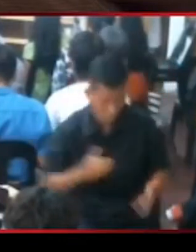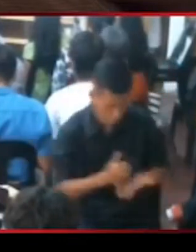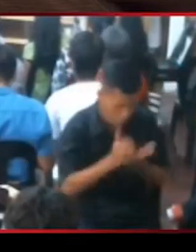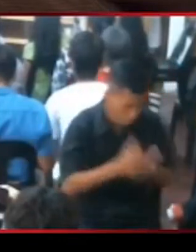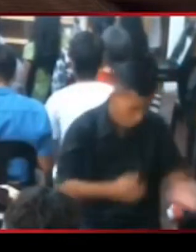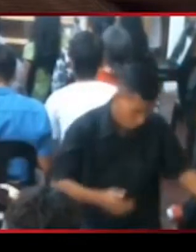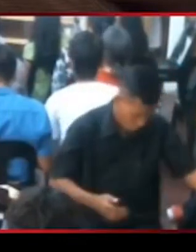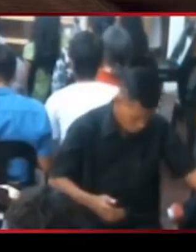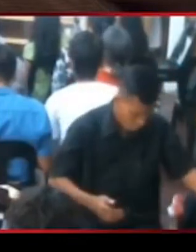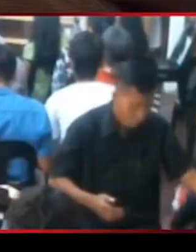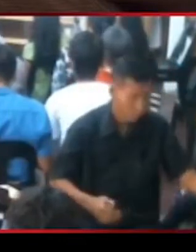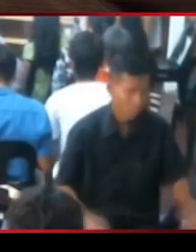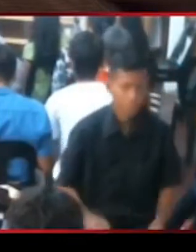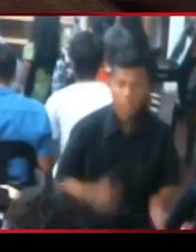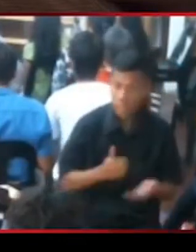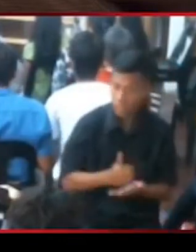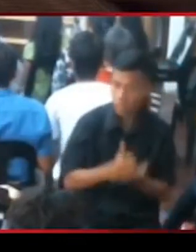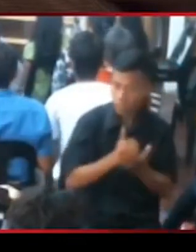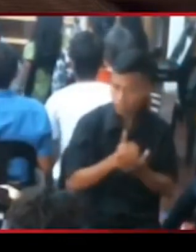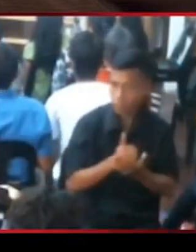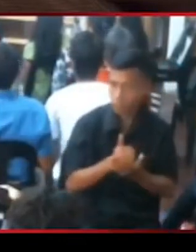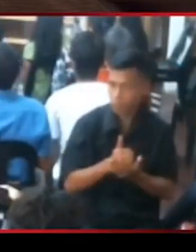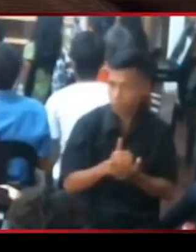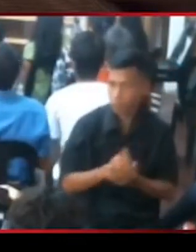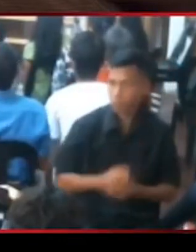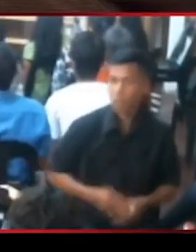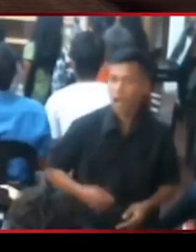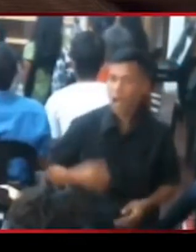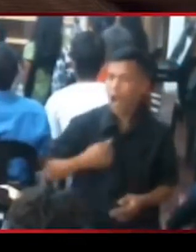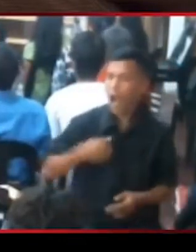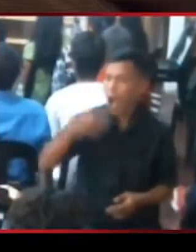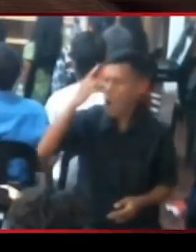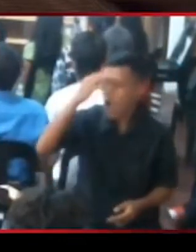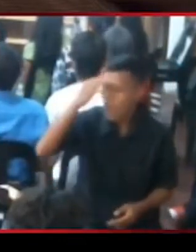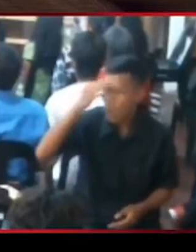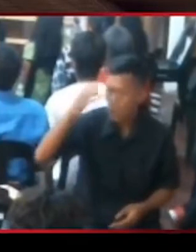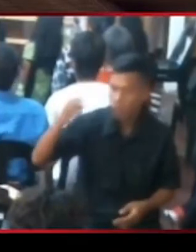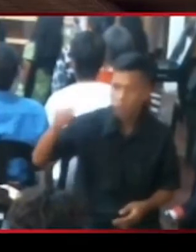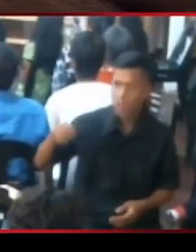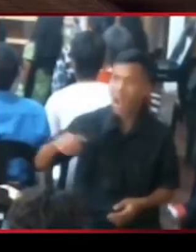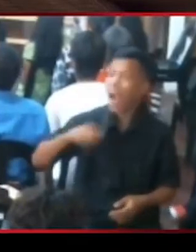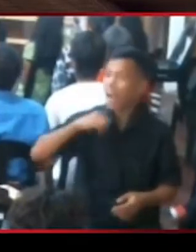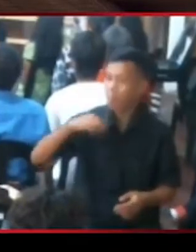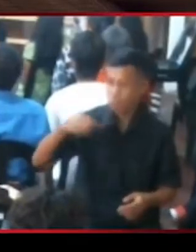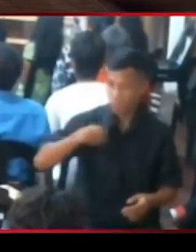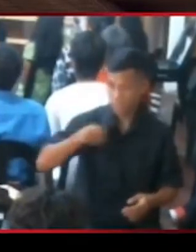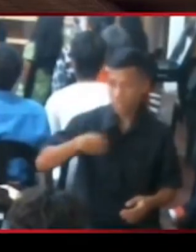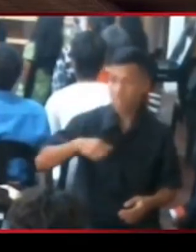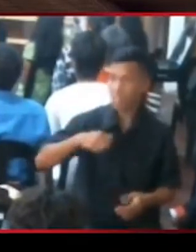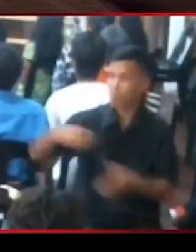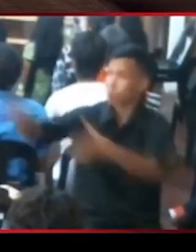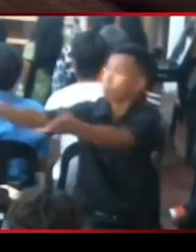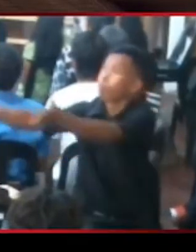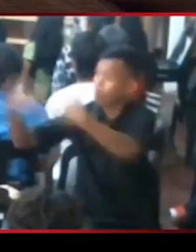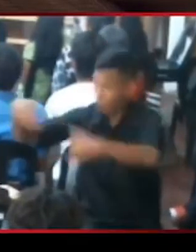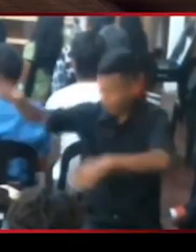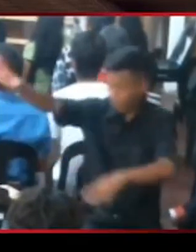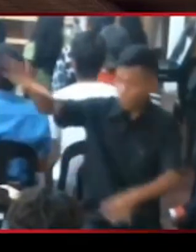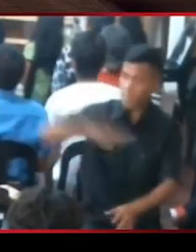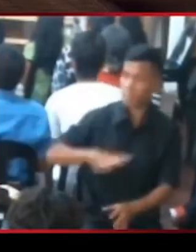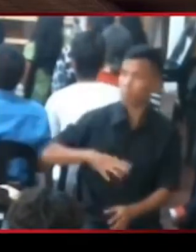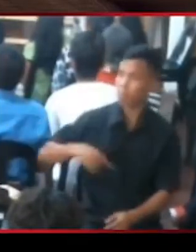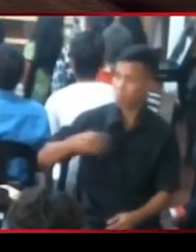saved, but I do know this. I cannot refuse anybody who comes to this church looking